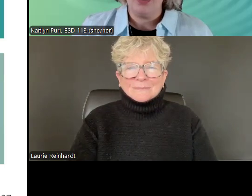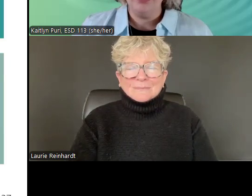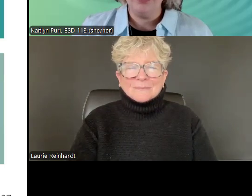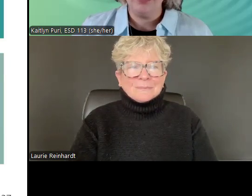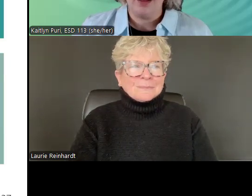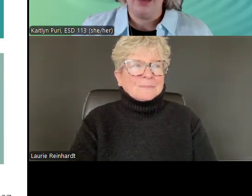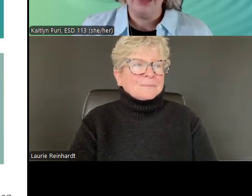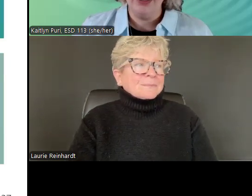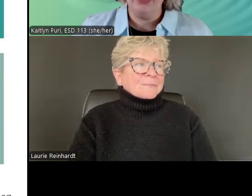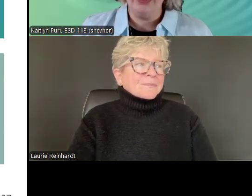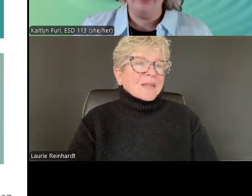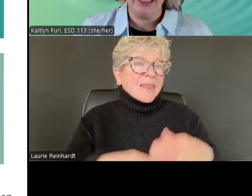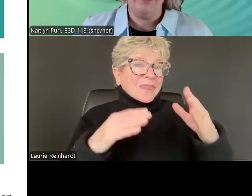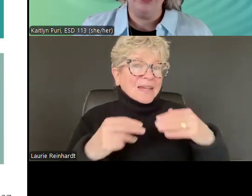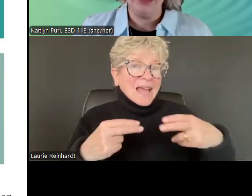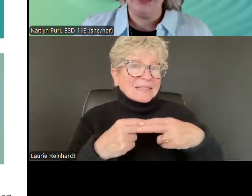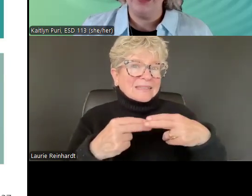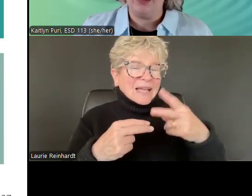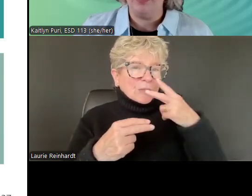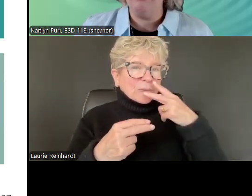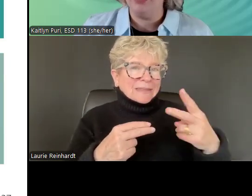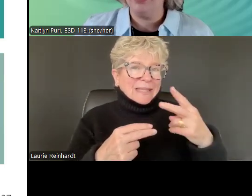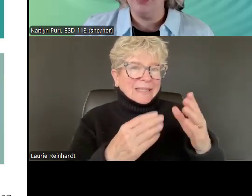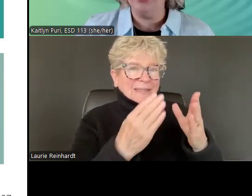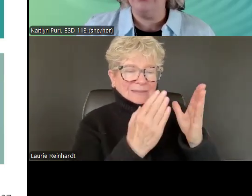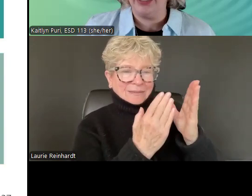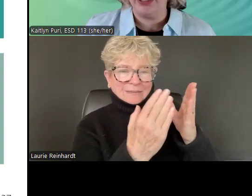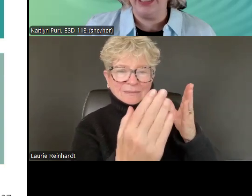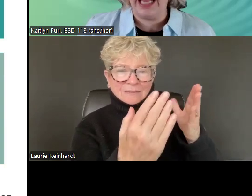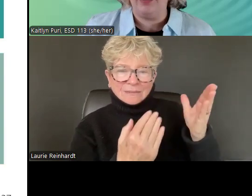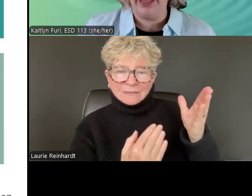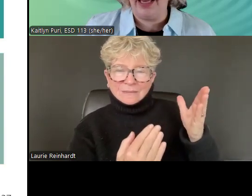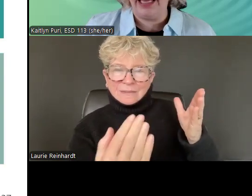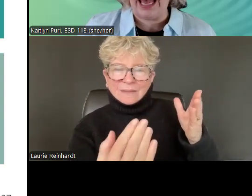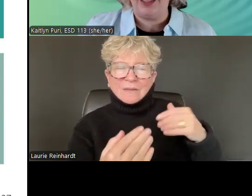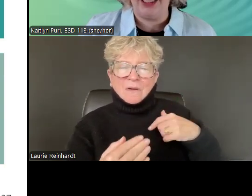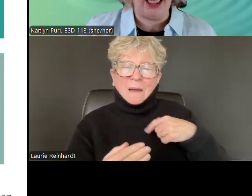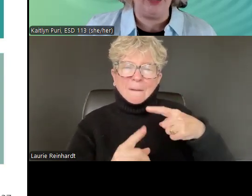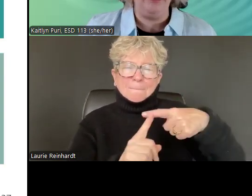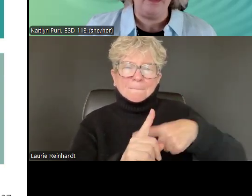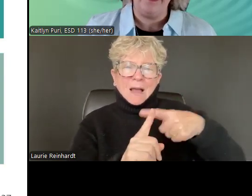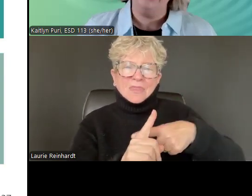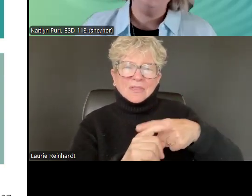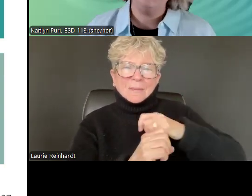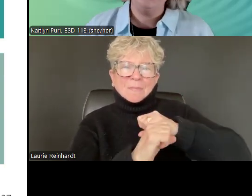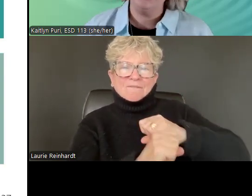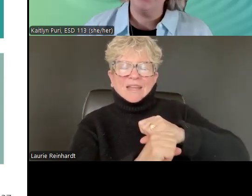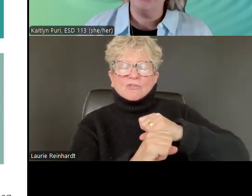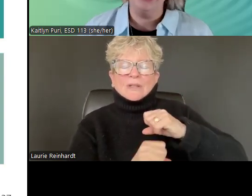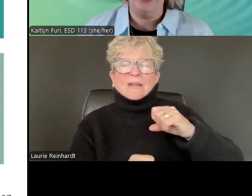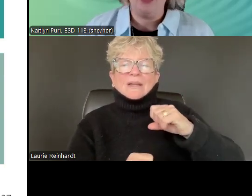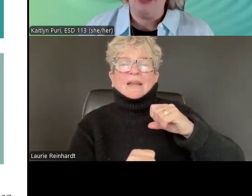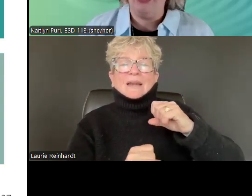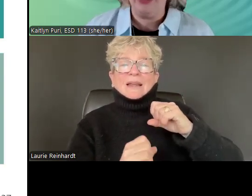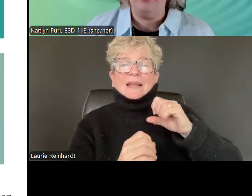So on this slide, you will be able to see our monthly prevention campaign calendar. So this is